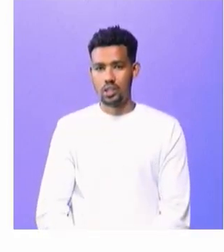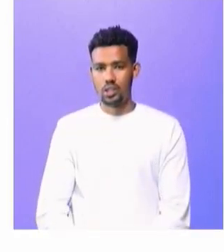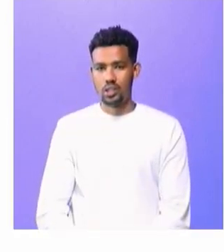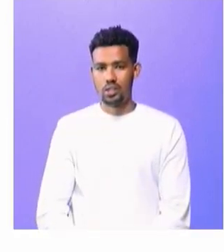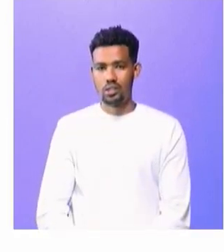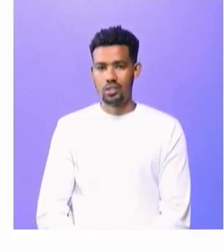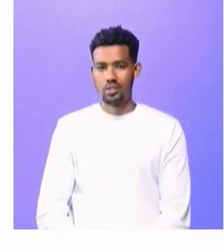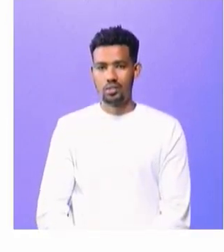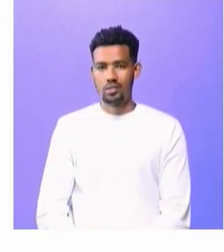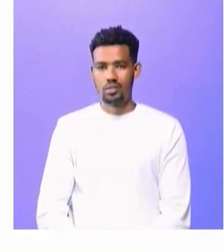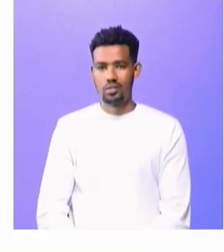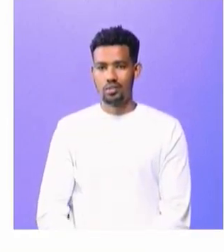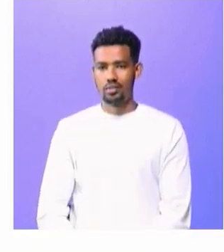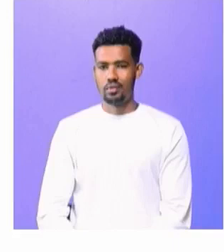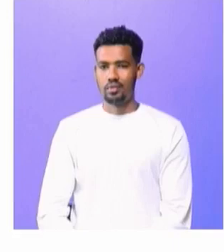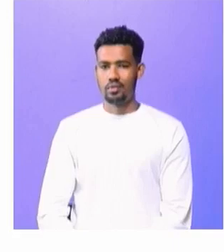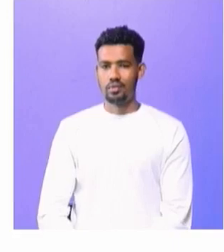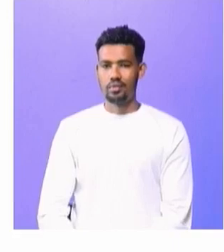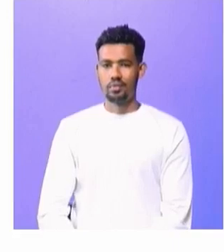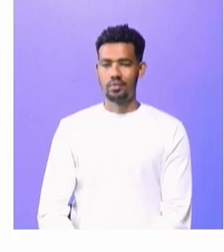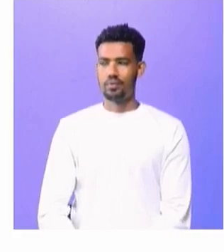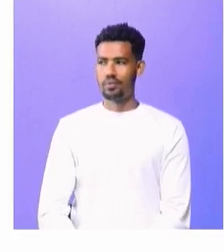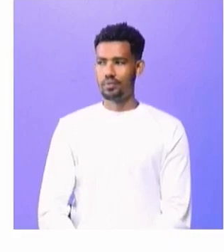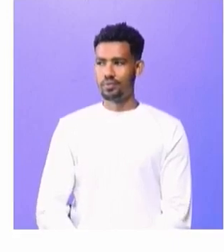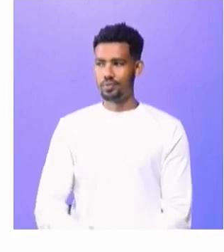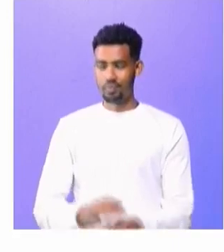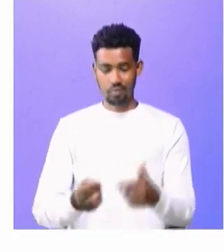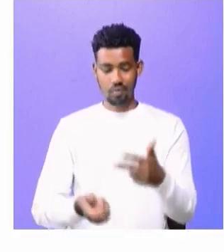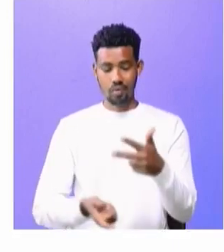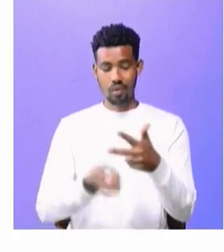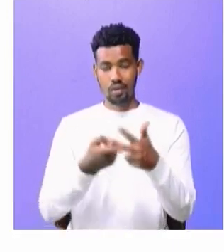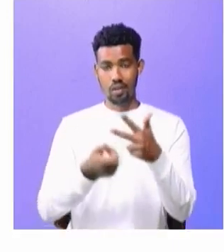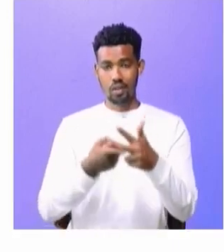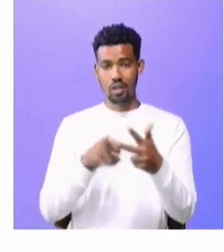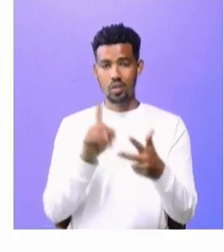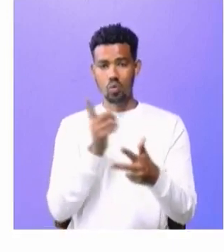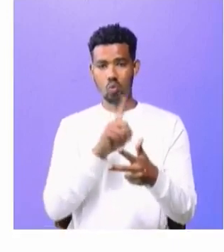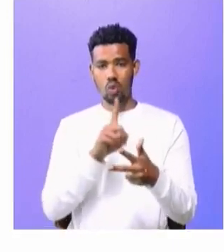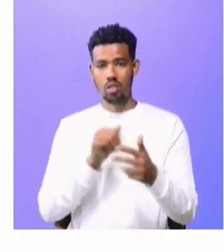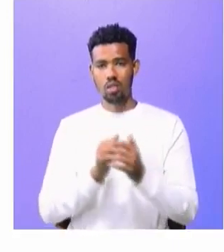pencils. Here is bag,